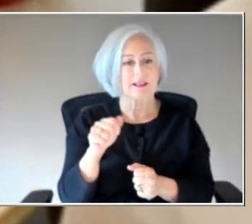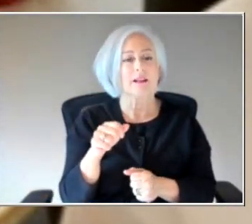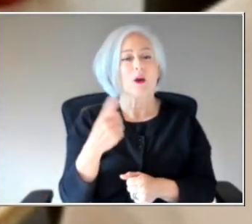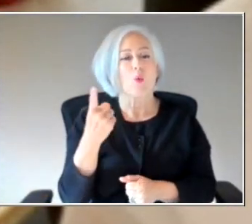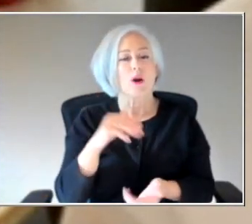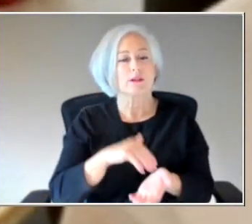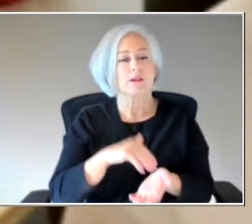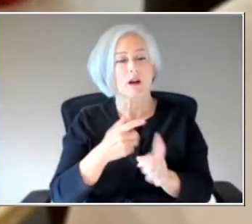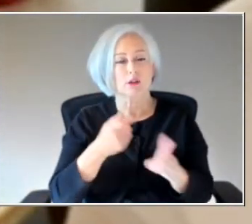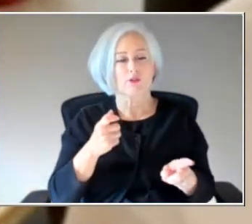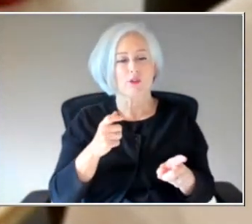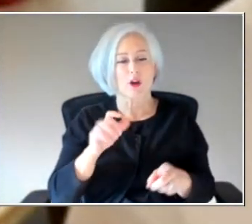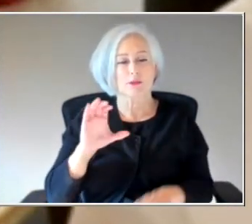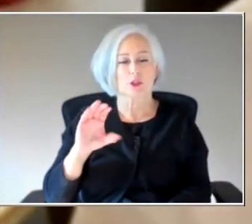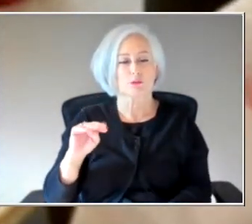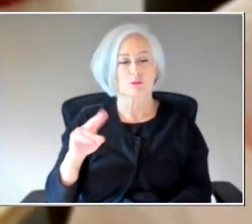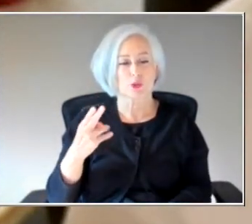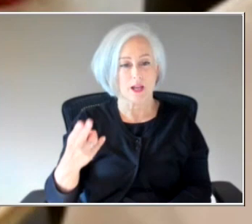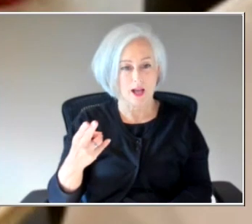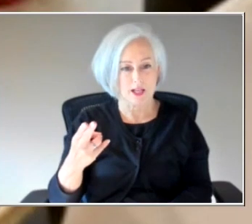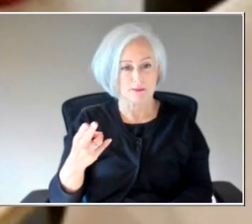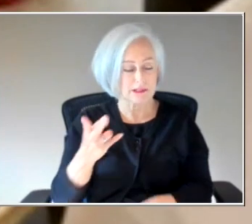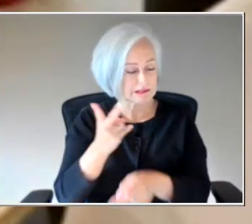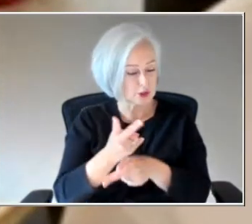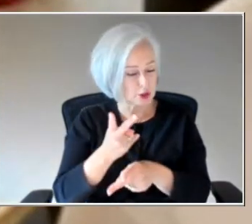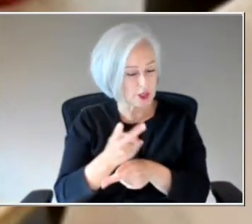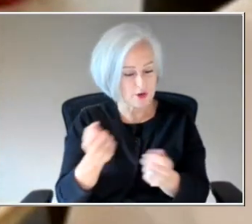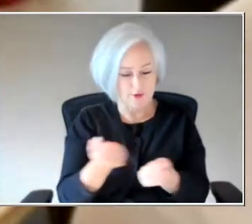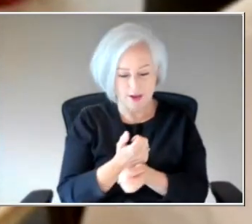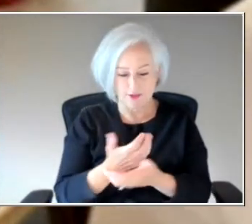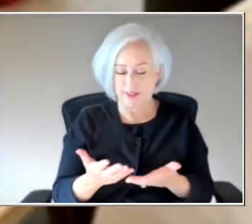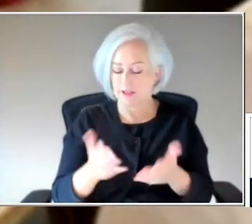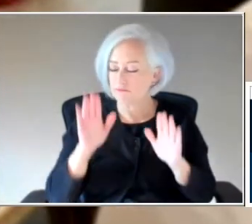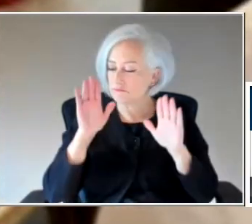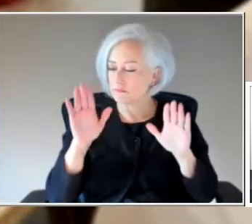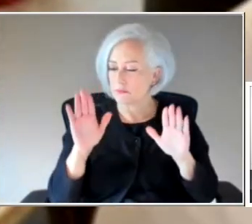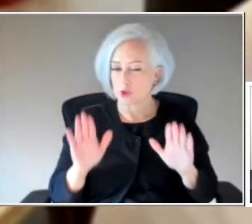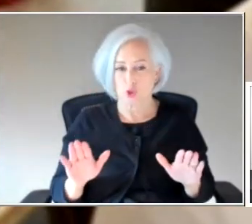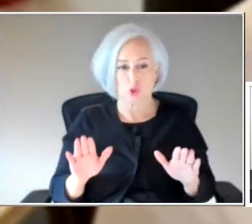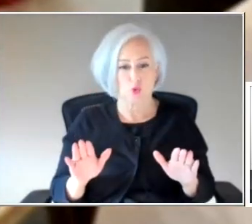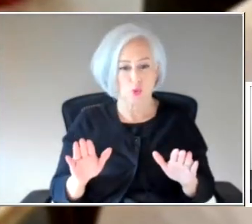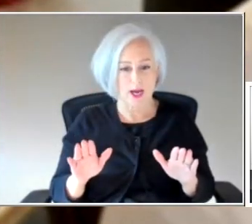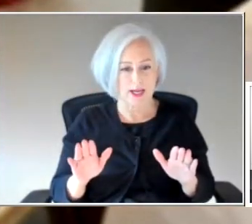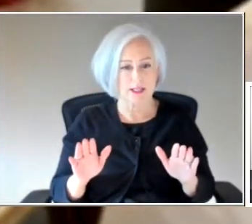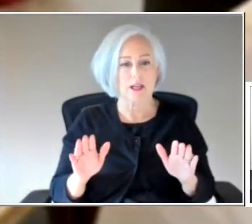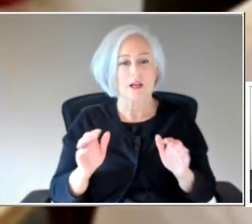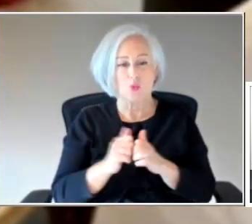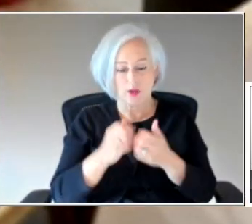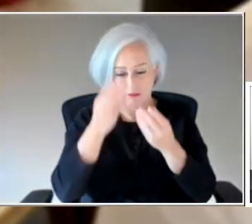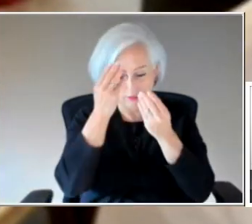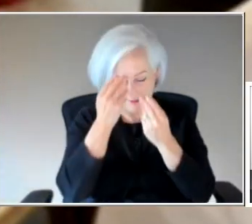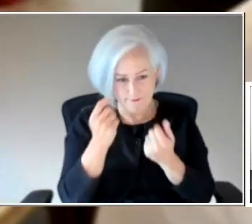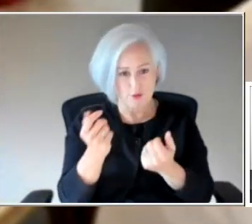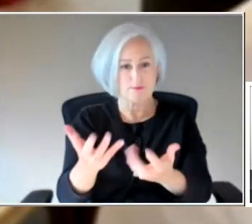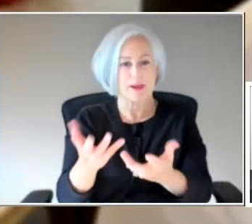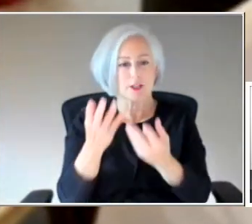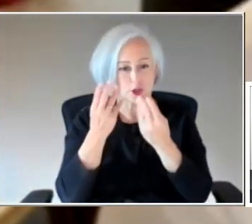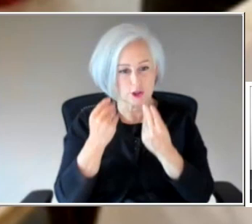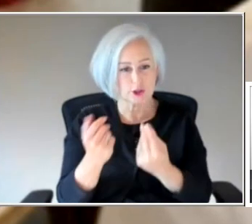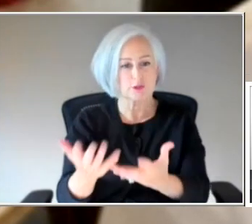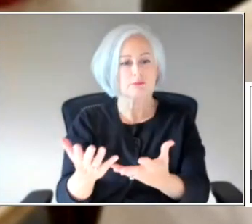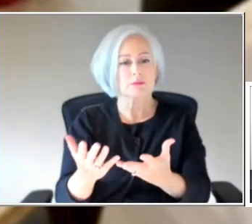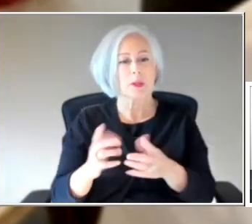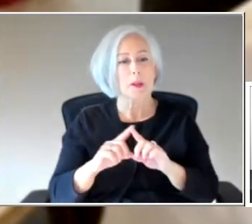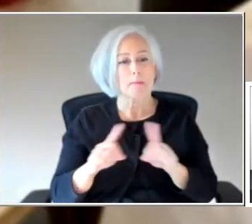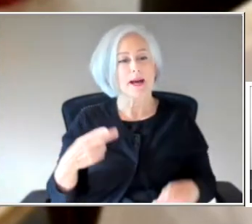Mercy got us taken care of, was great with the information. But they